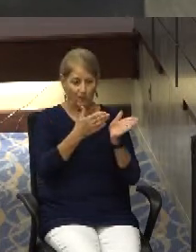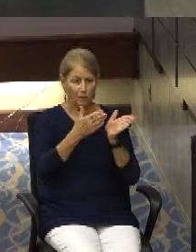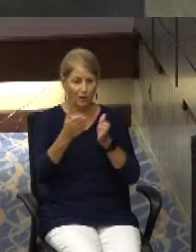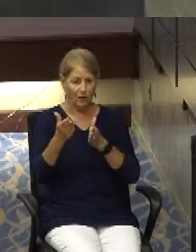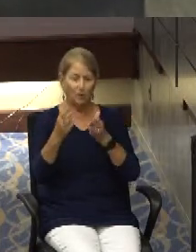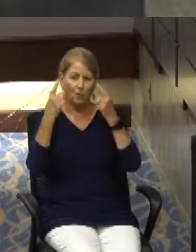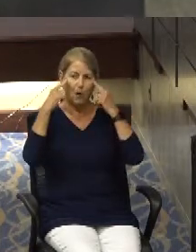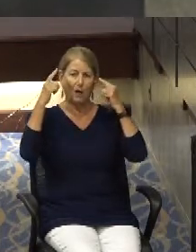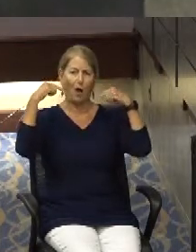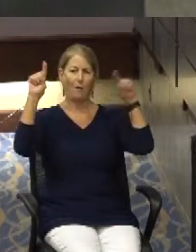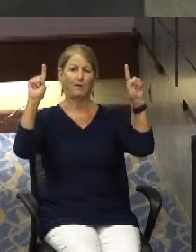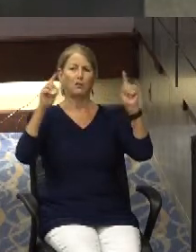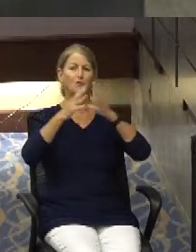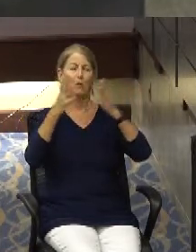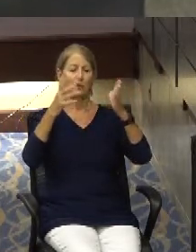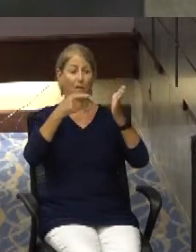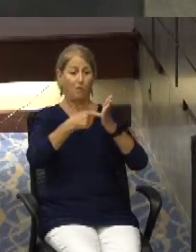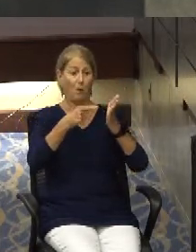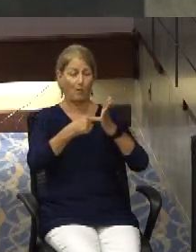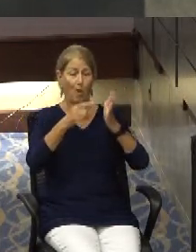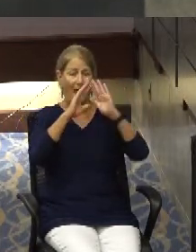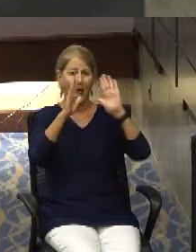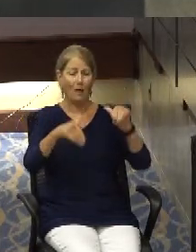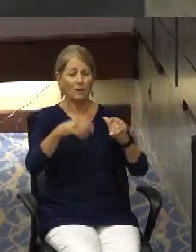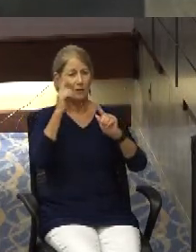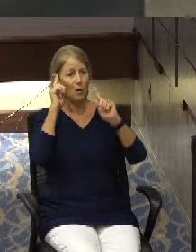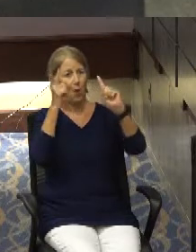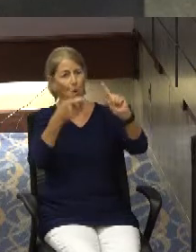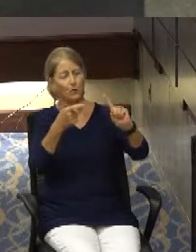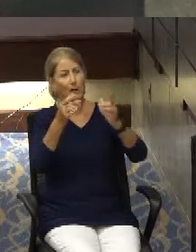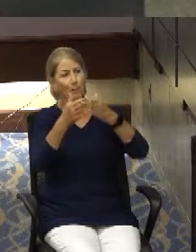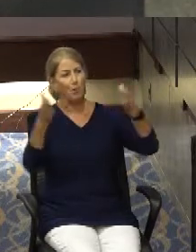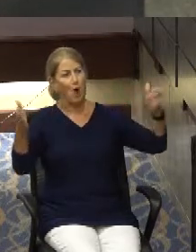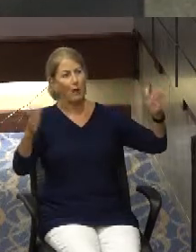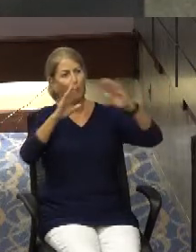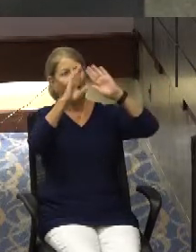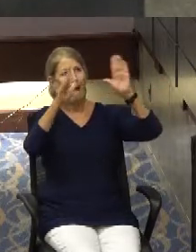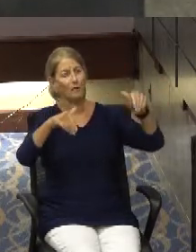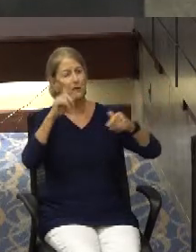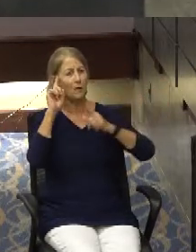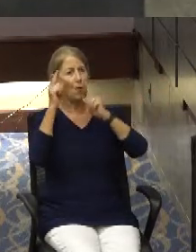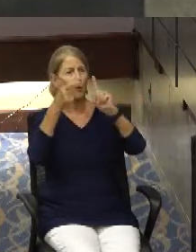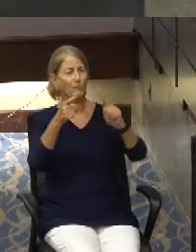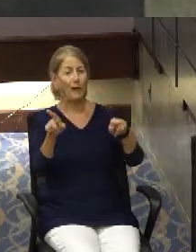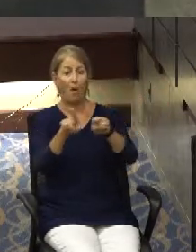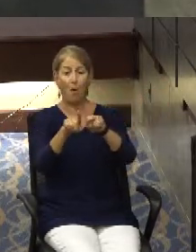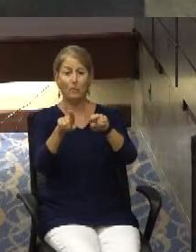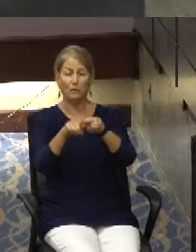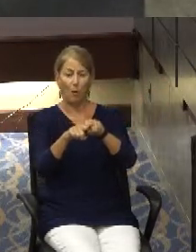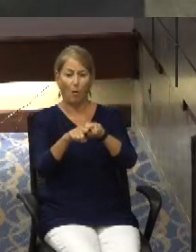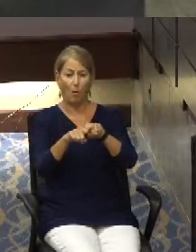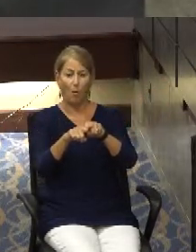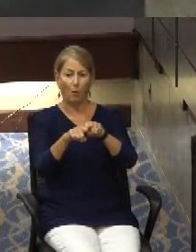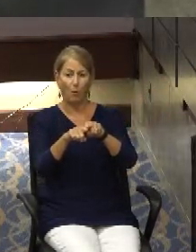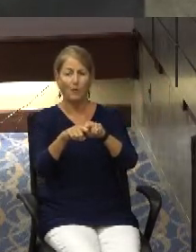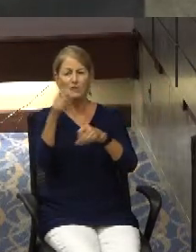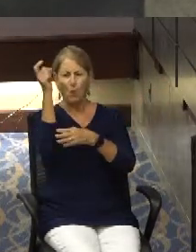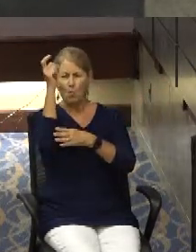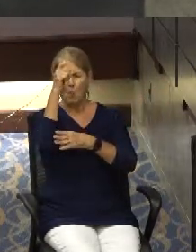so many of our affordable housing goals and broader housing goals, but it also is a